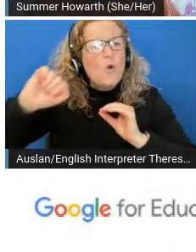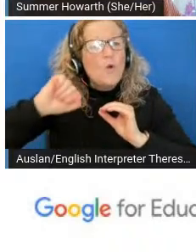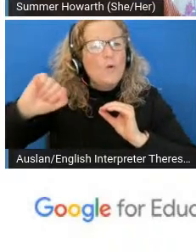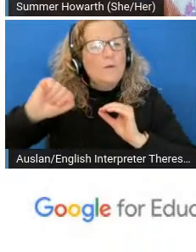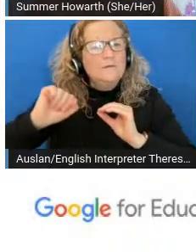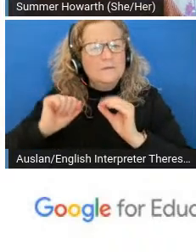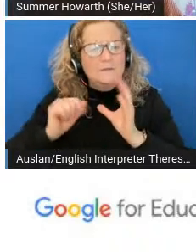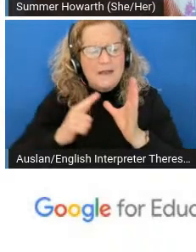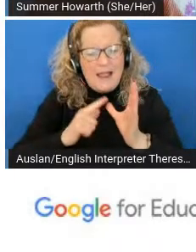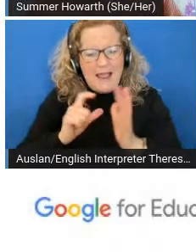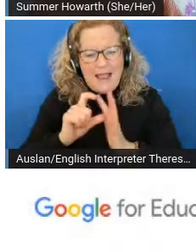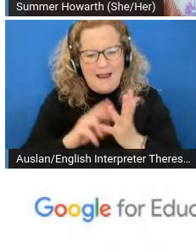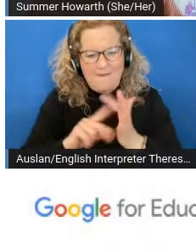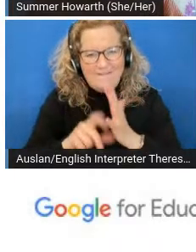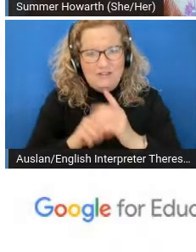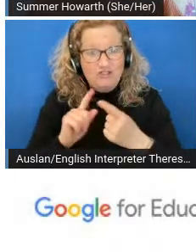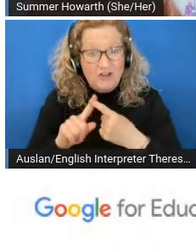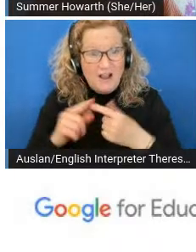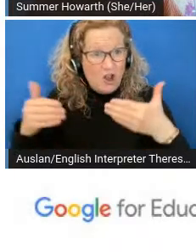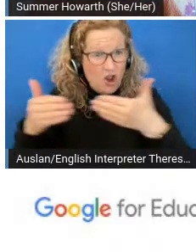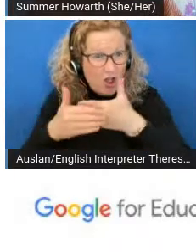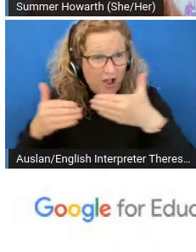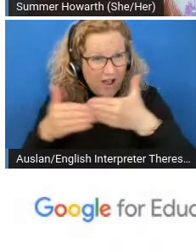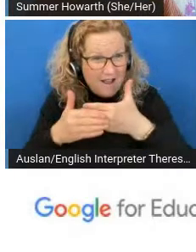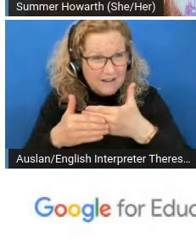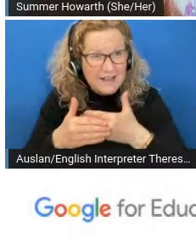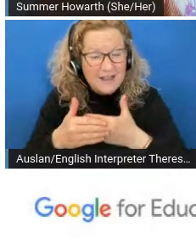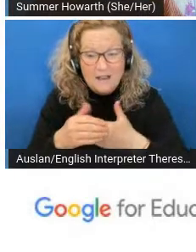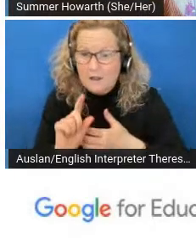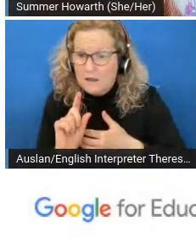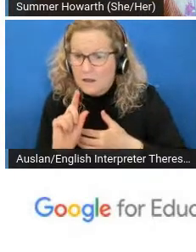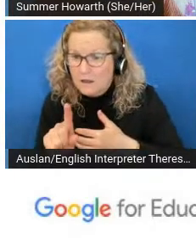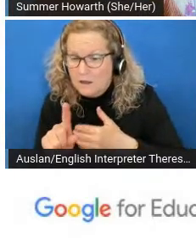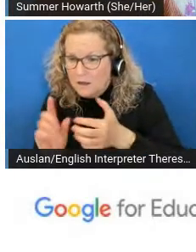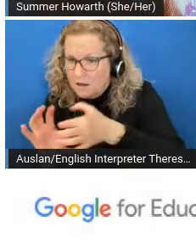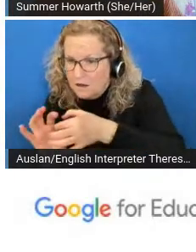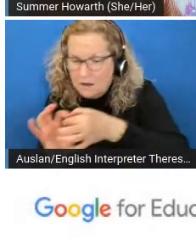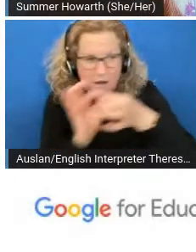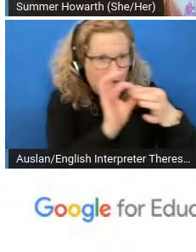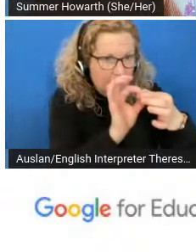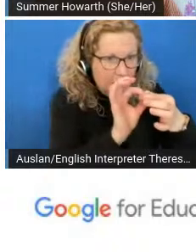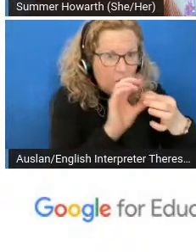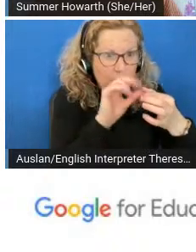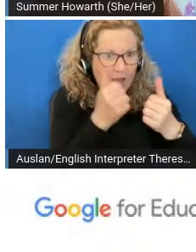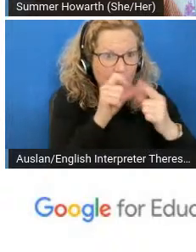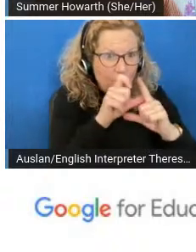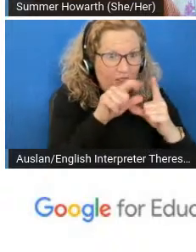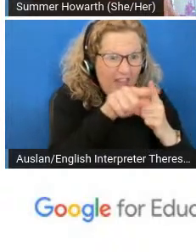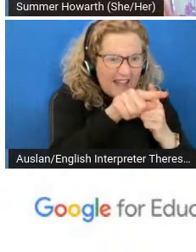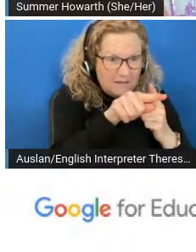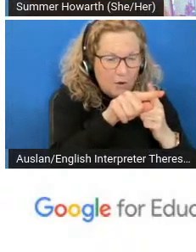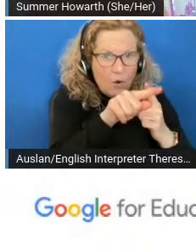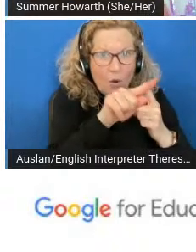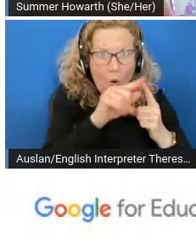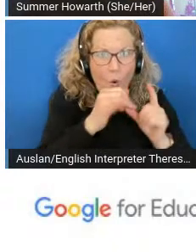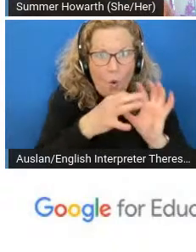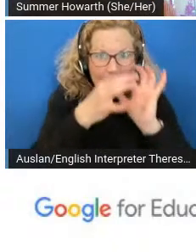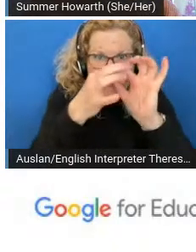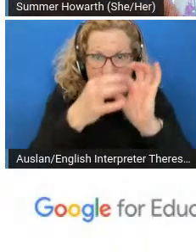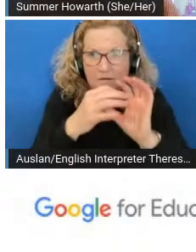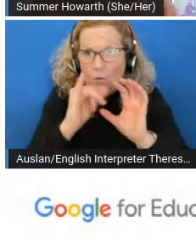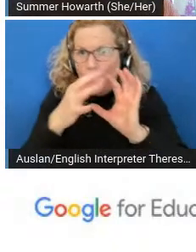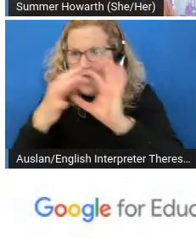work that a student did where they just used a hyperlink on a slide and you kind of choose to do this or do you do this? And it takes you to a different